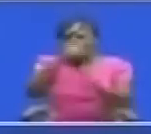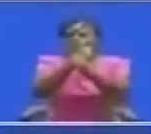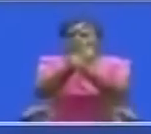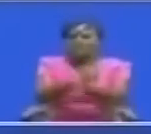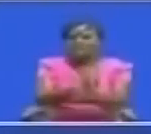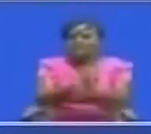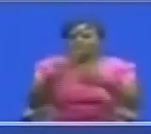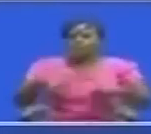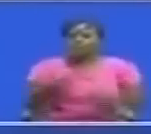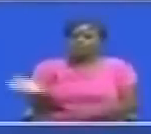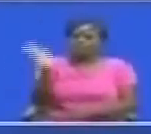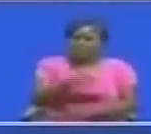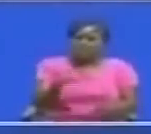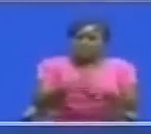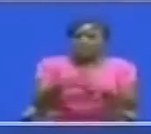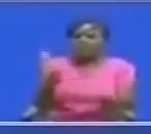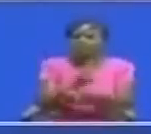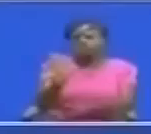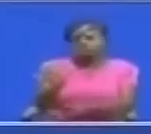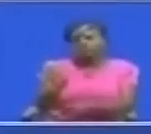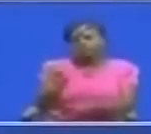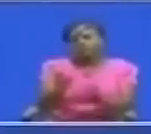the returnees, but also use their testimonies to